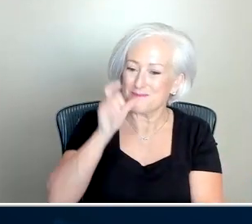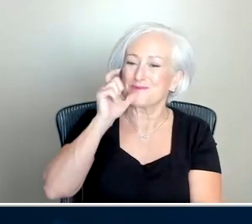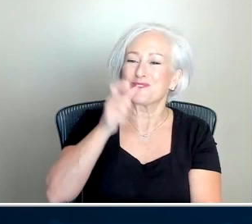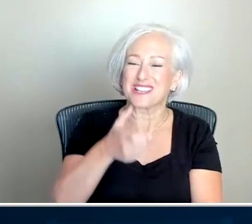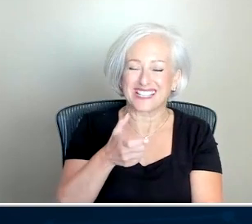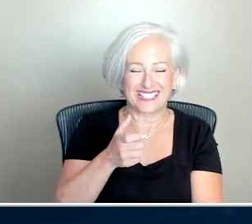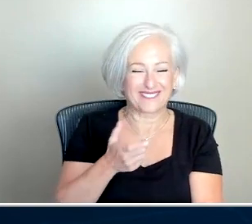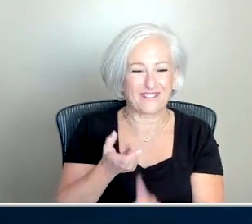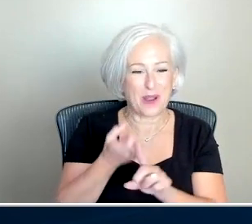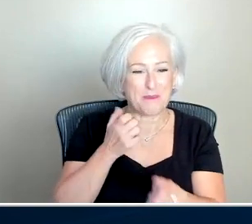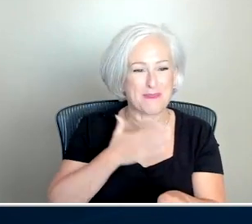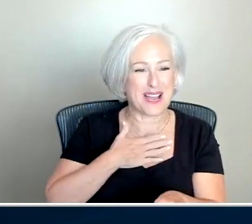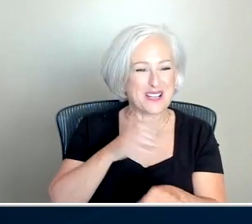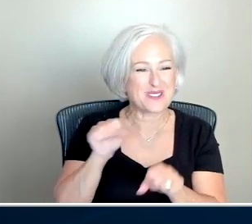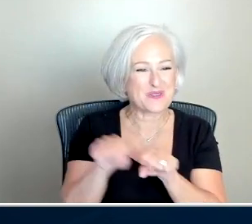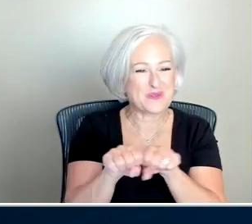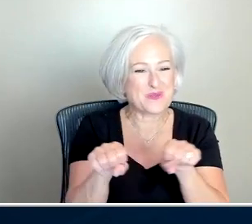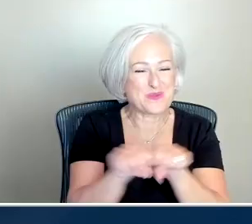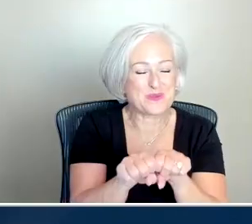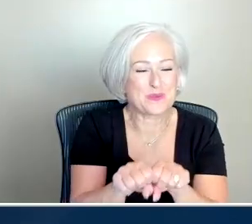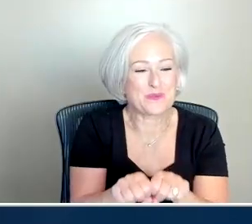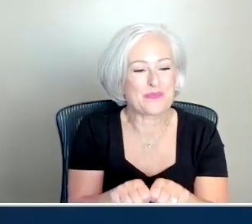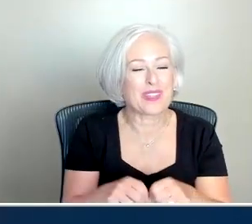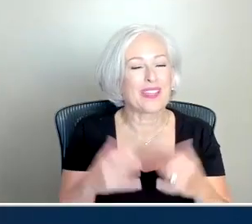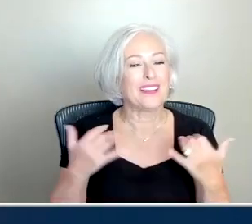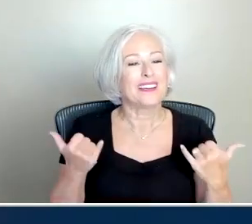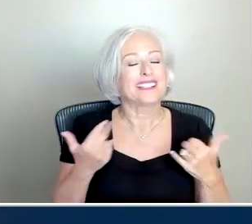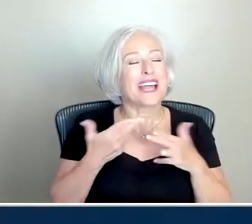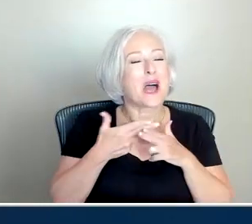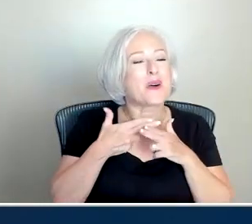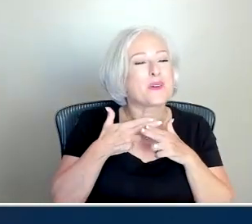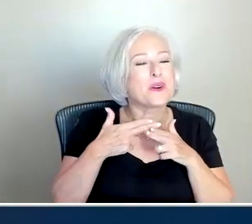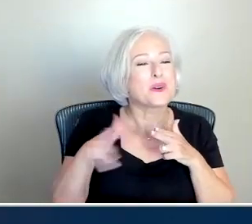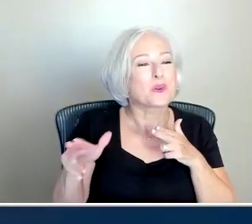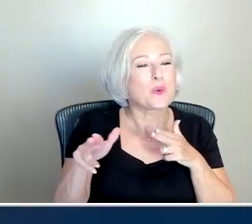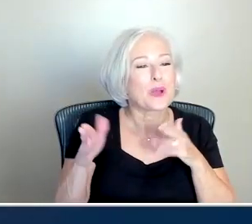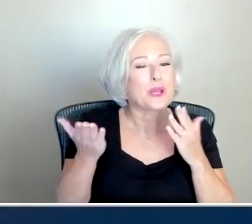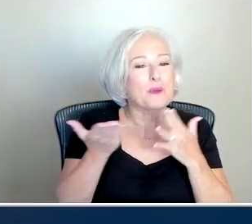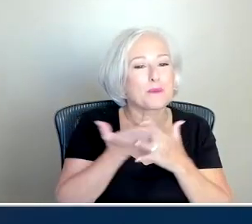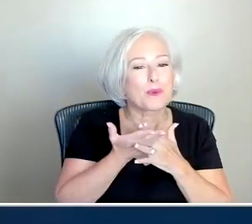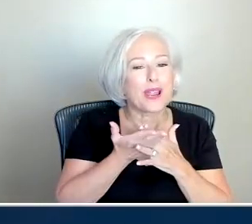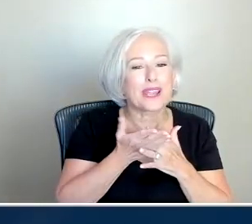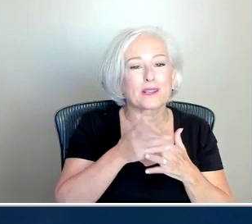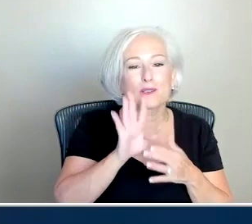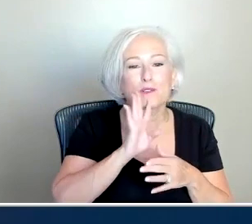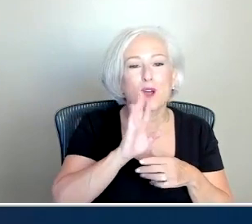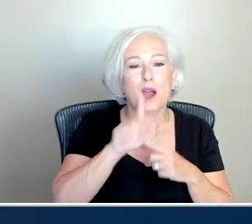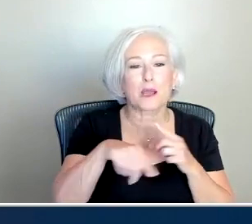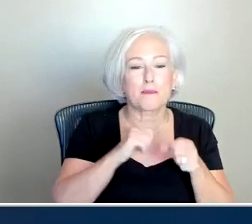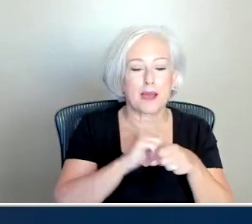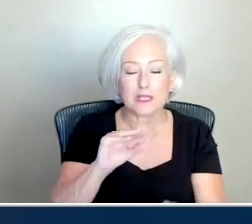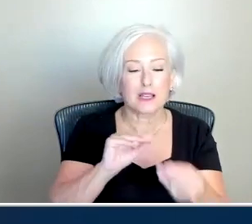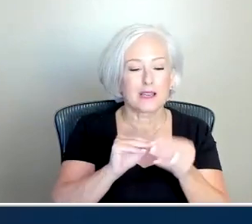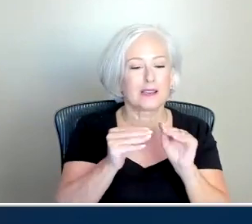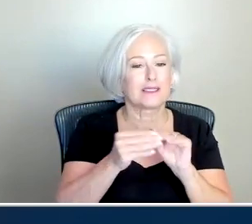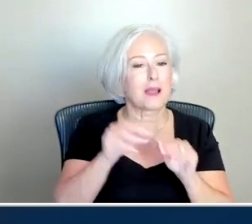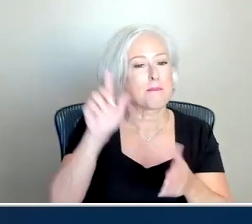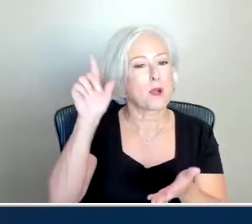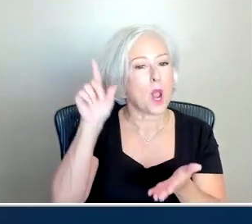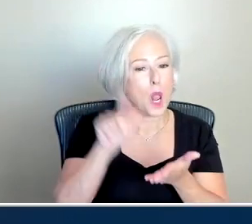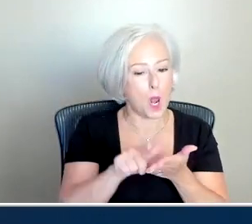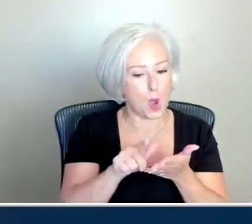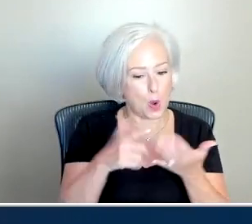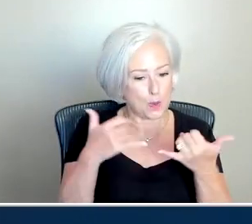take just a quick break to talk about COVID count. Good news is COVID numbers remain very low. Dr.